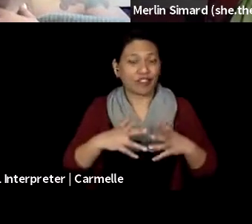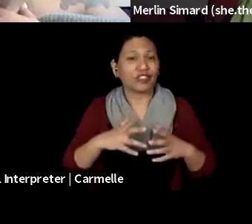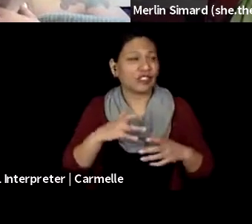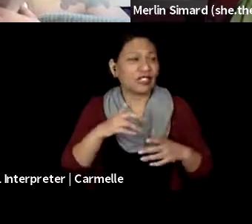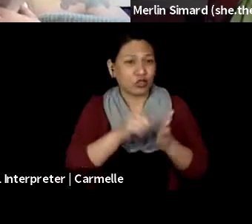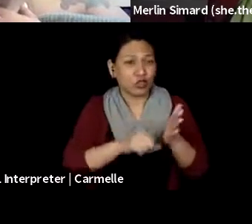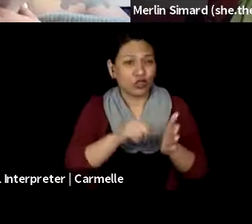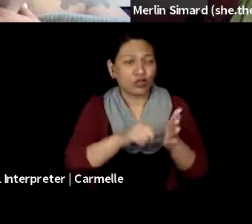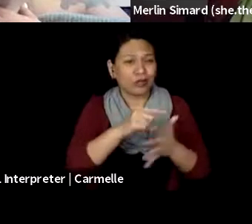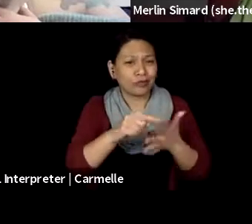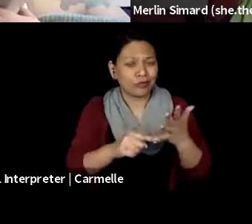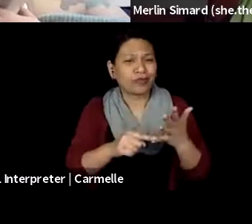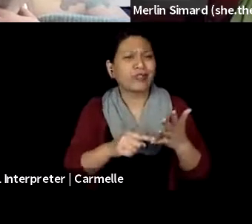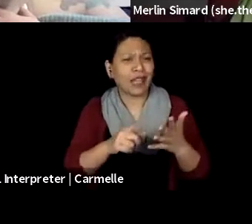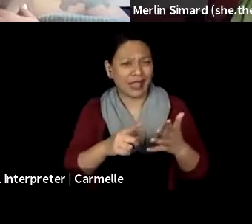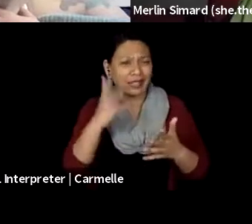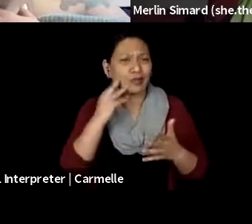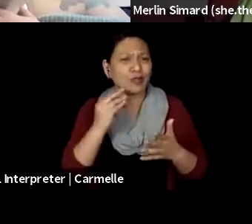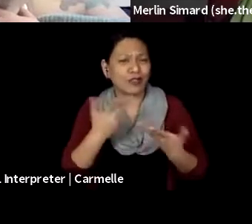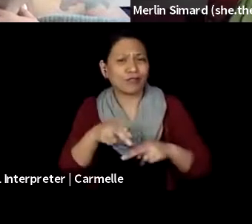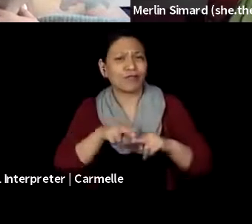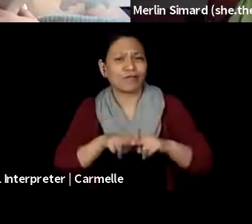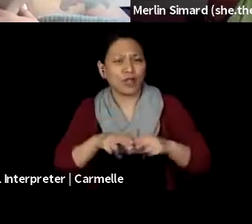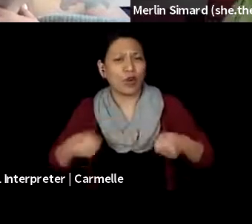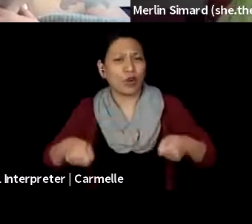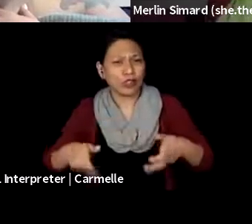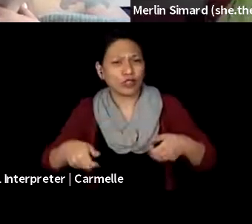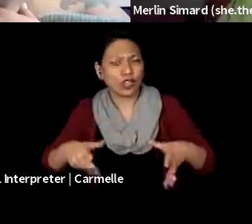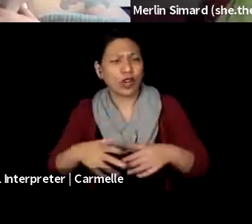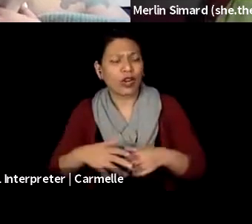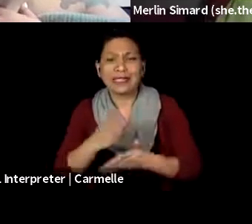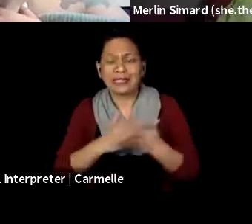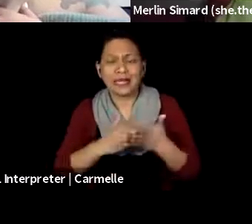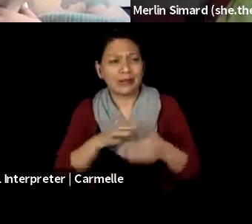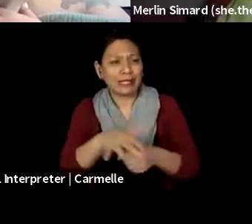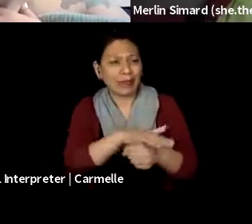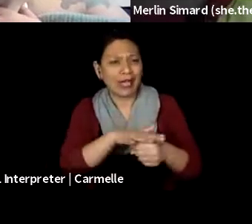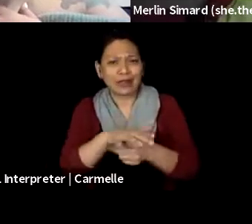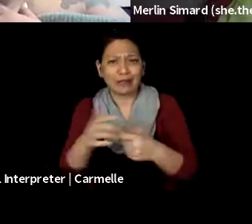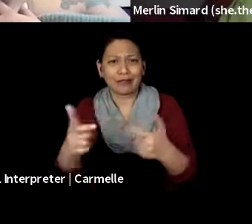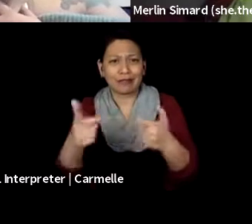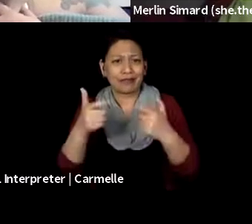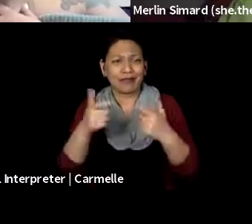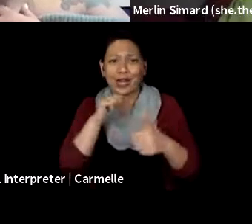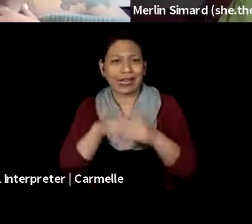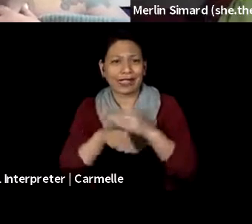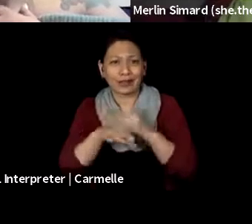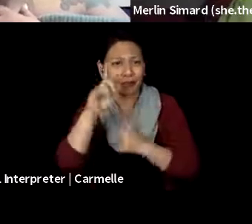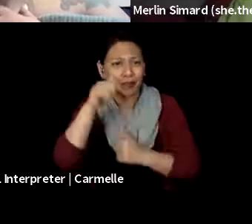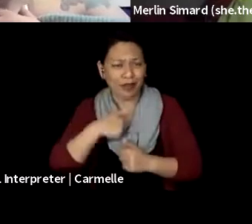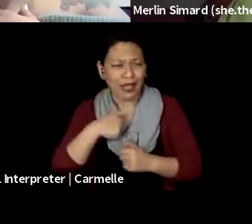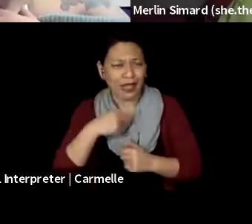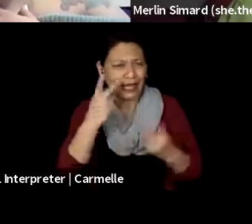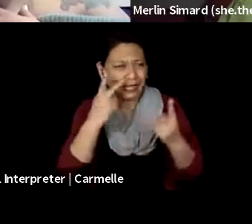you know, 6 months at a time, and there was a lot of spaces that I could not enter as an artist, which is just, it's heartbreaking.